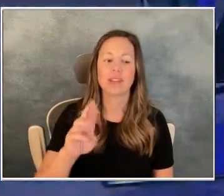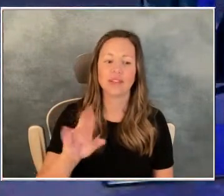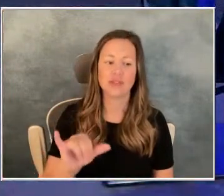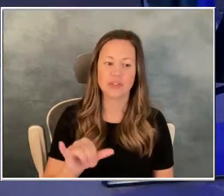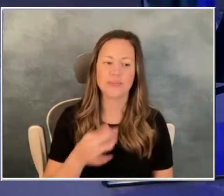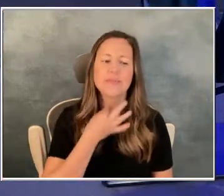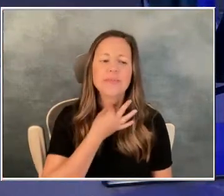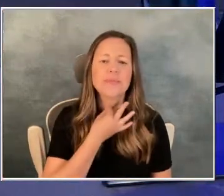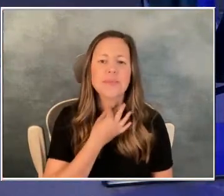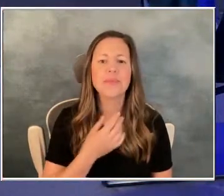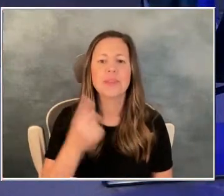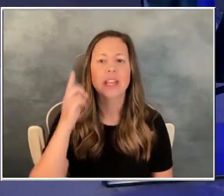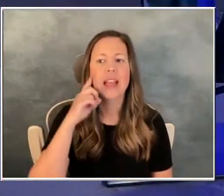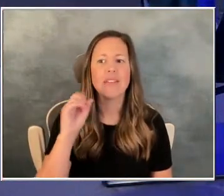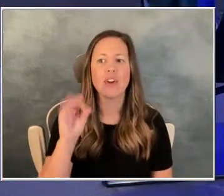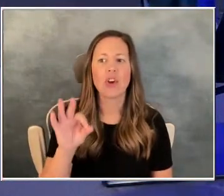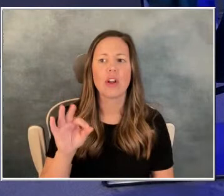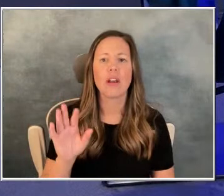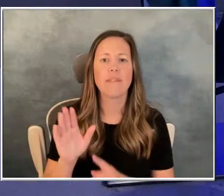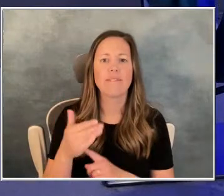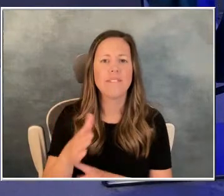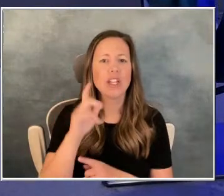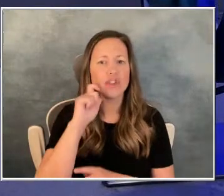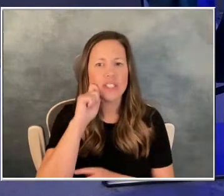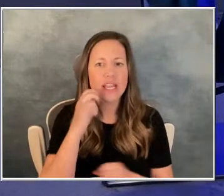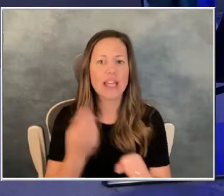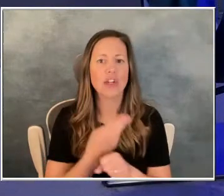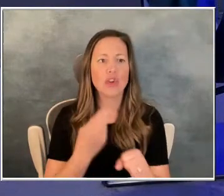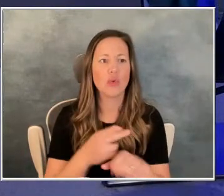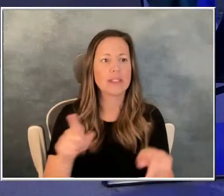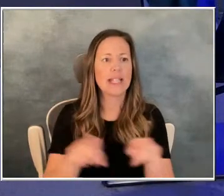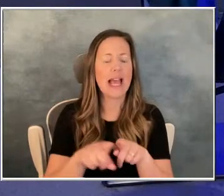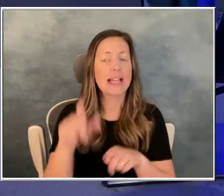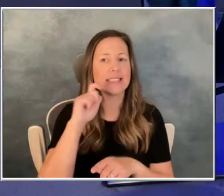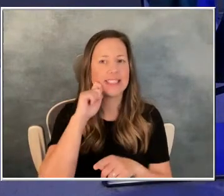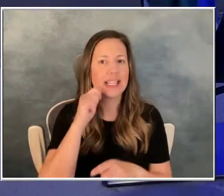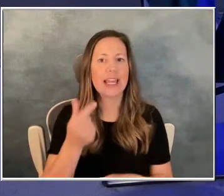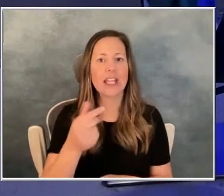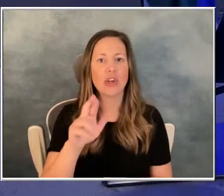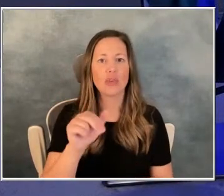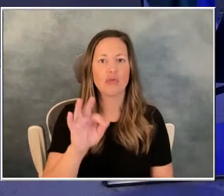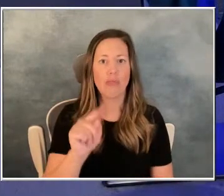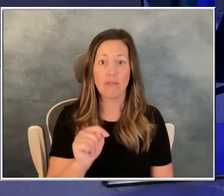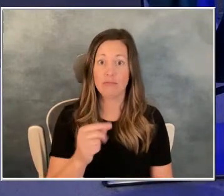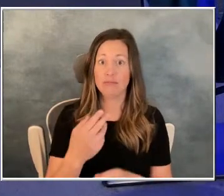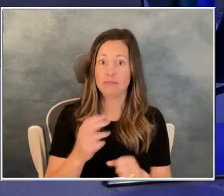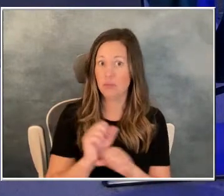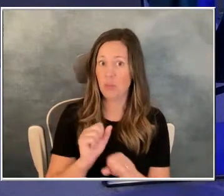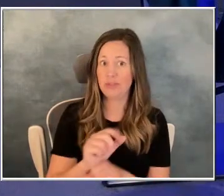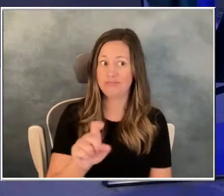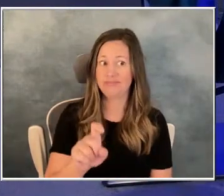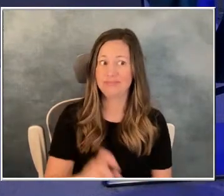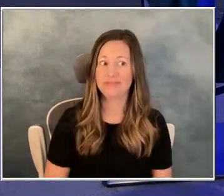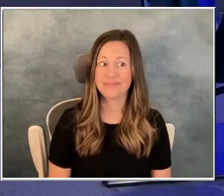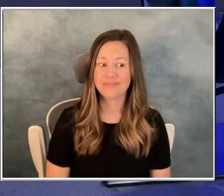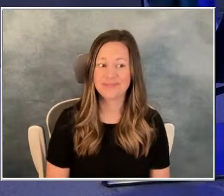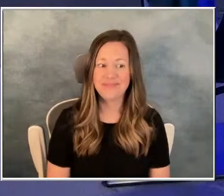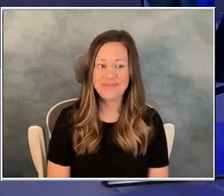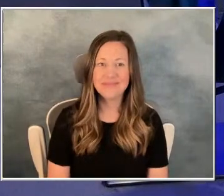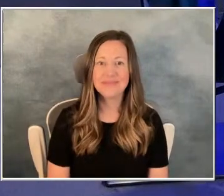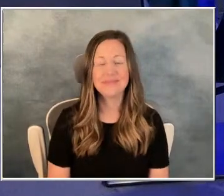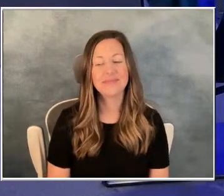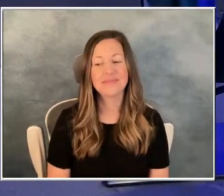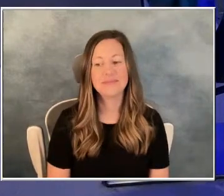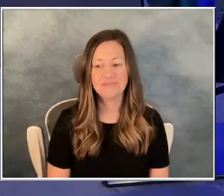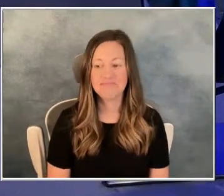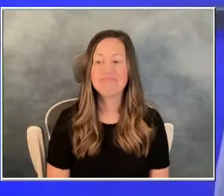heard of fish skin being used as a skin graft. Does that work, and do we do that here? So, yes.